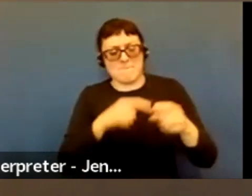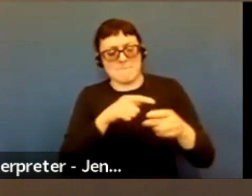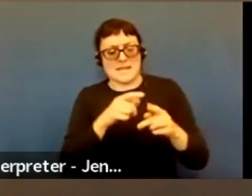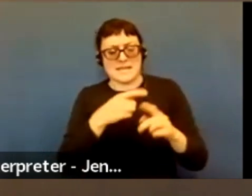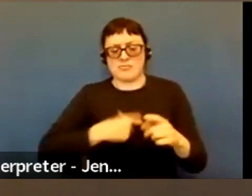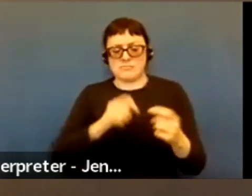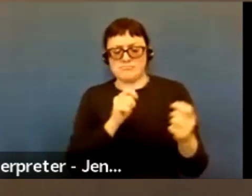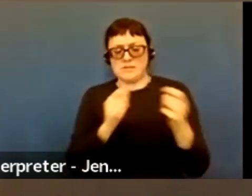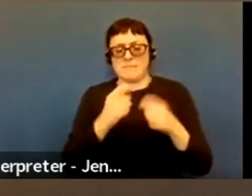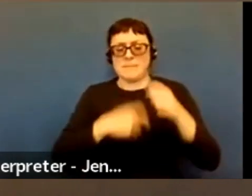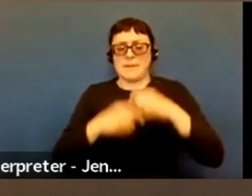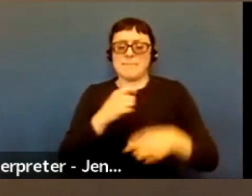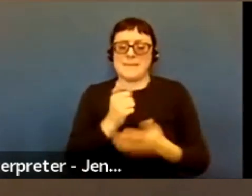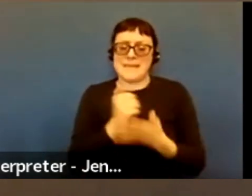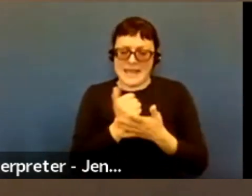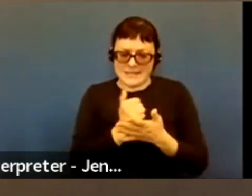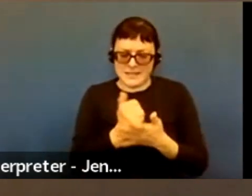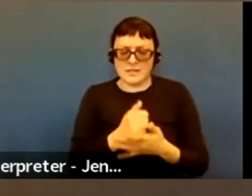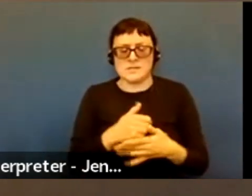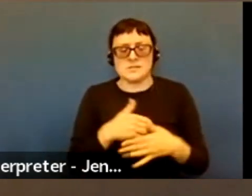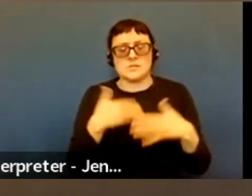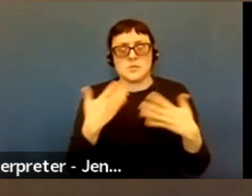queering Lysander and making him a gay character.